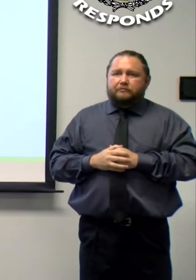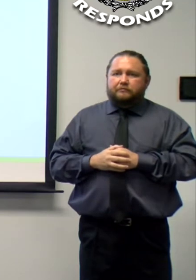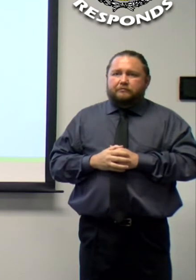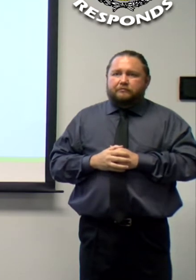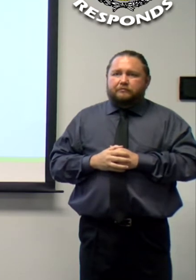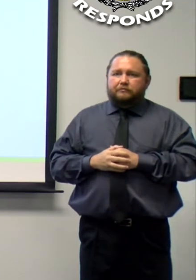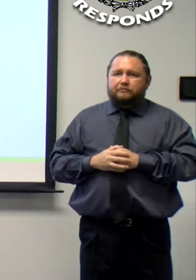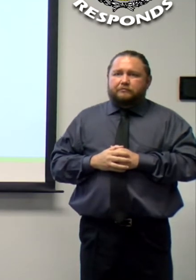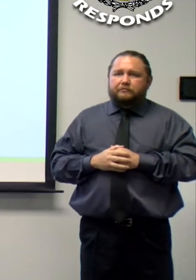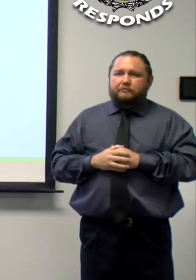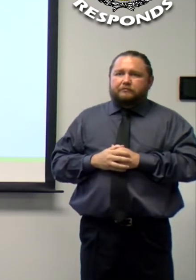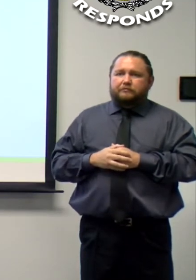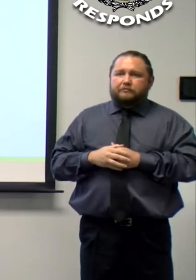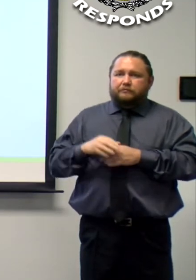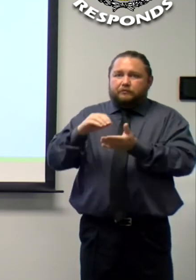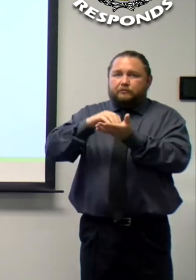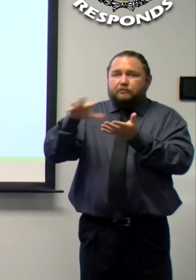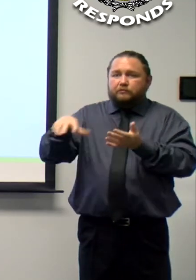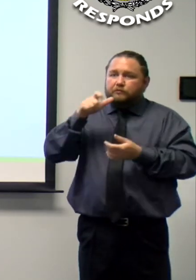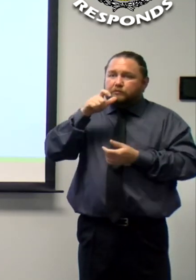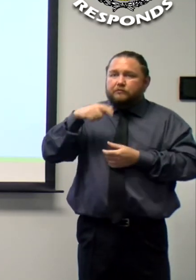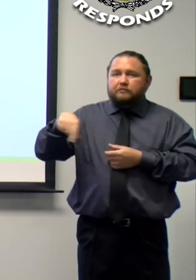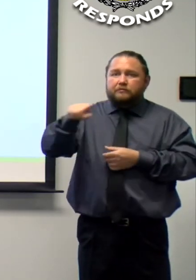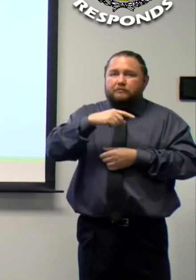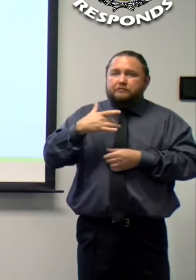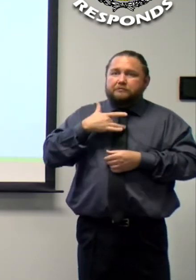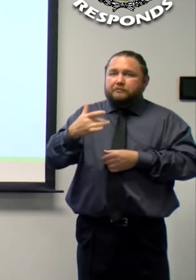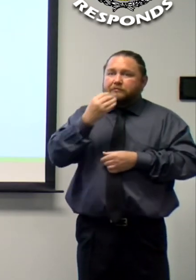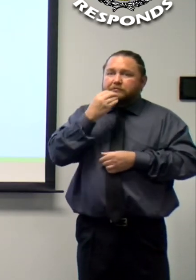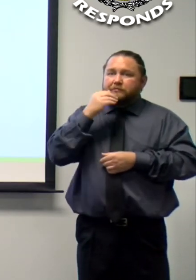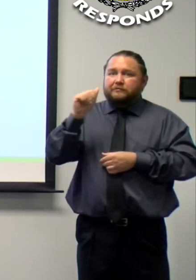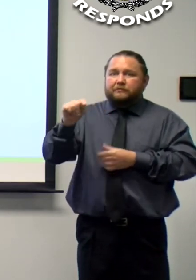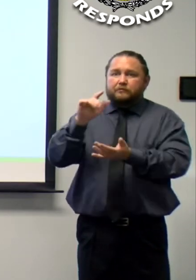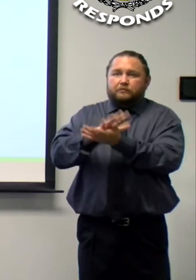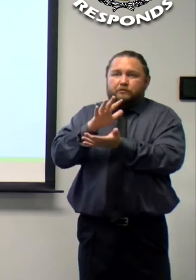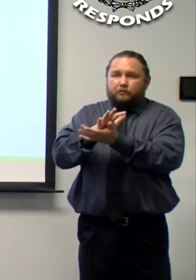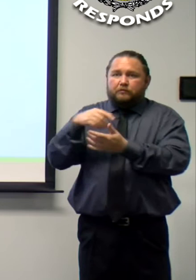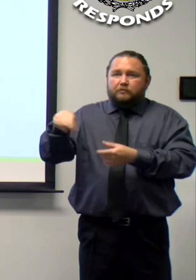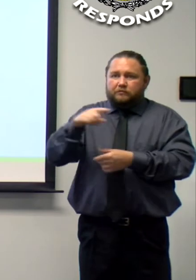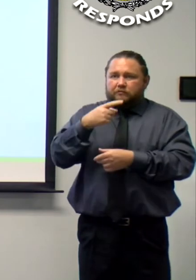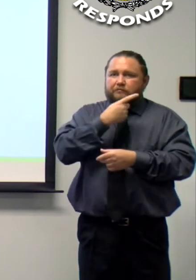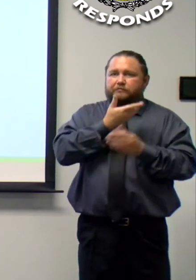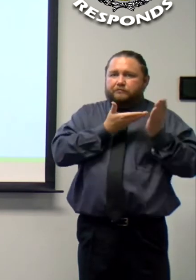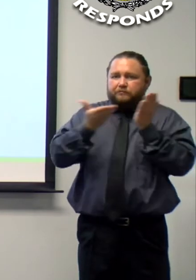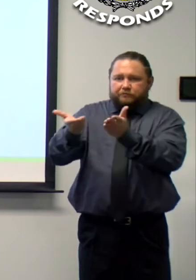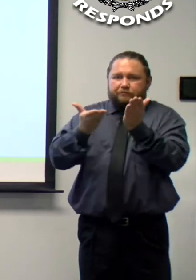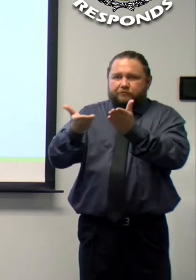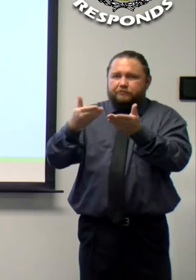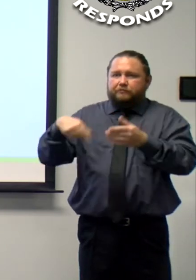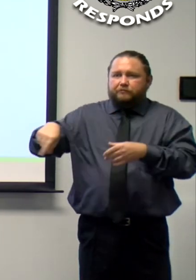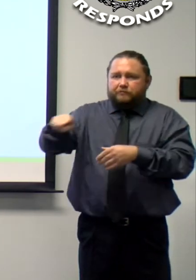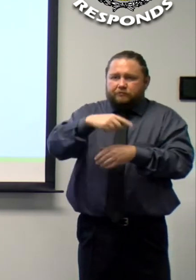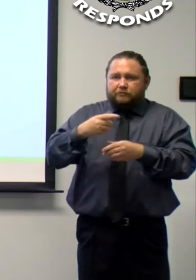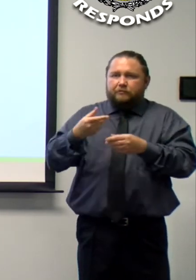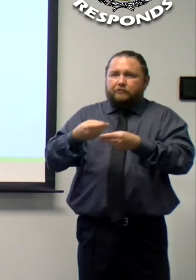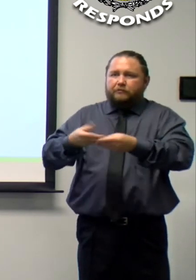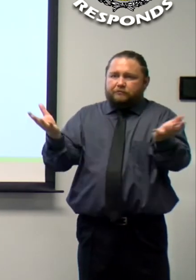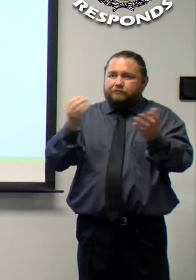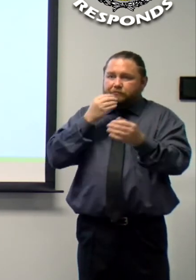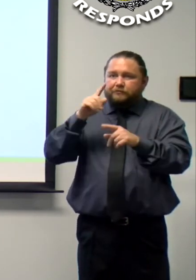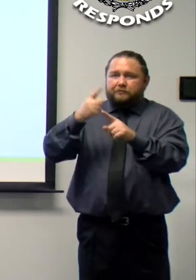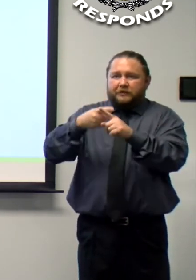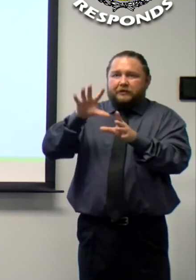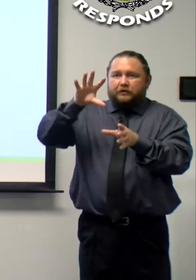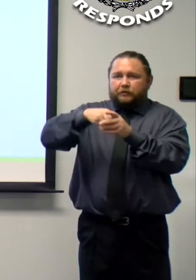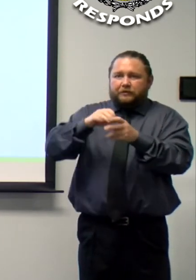course schools are closed. So I would like to turn it over to Bobby Bagley, who can give you some more details regarding